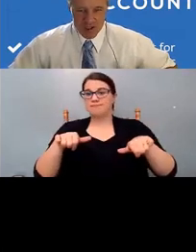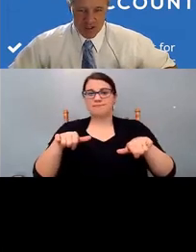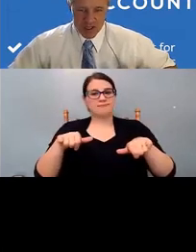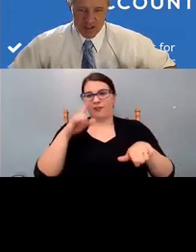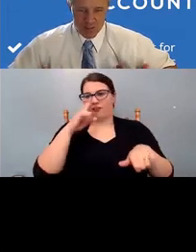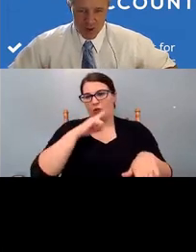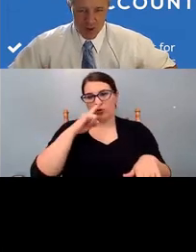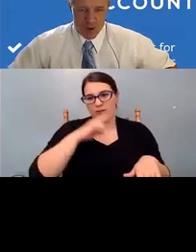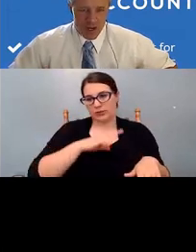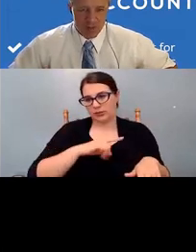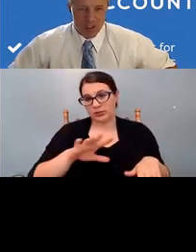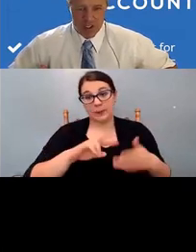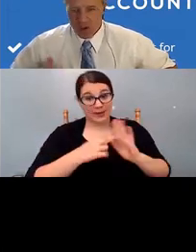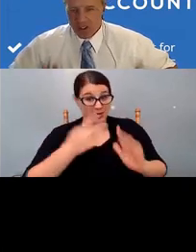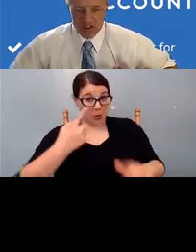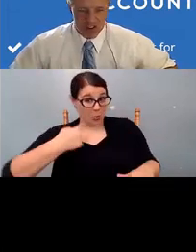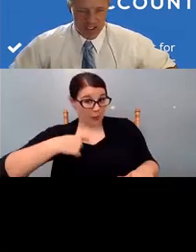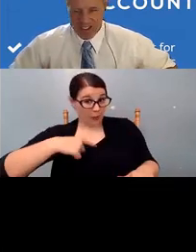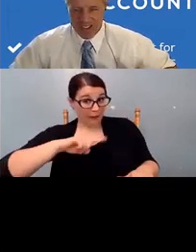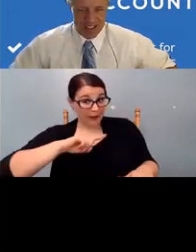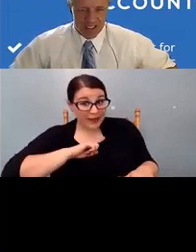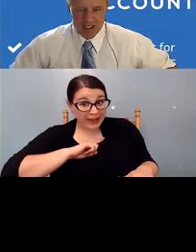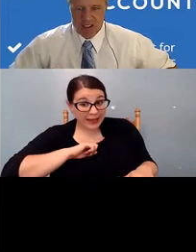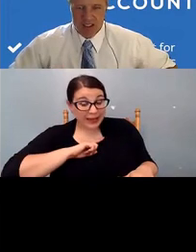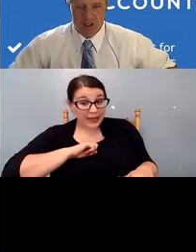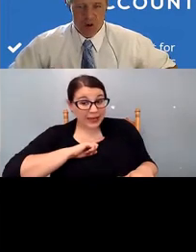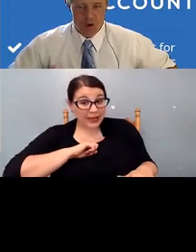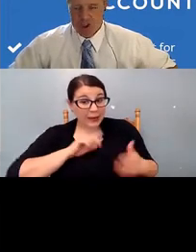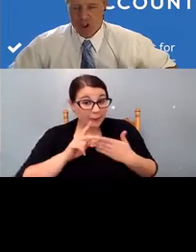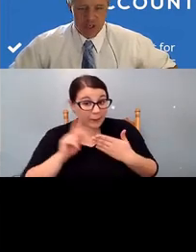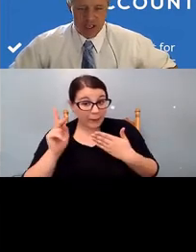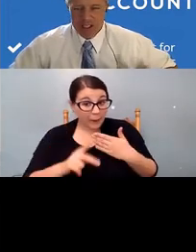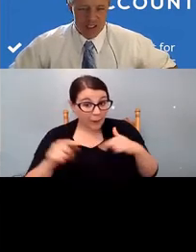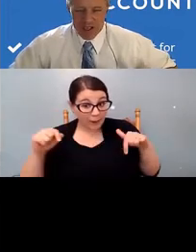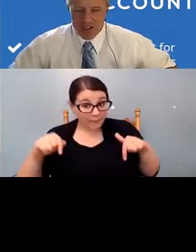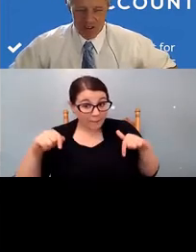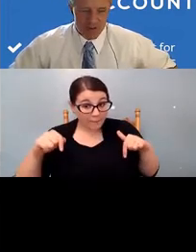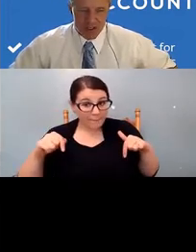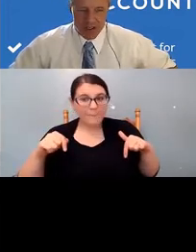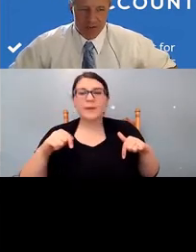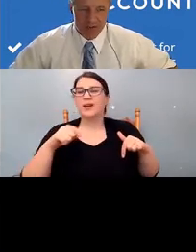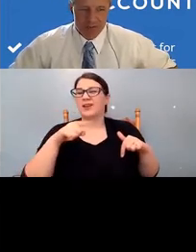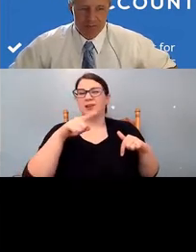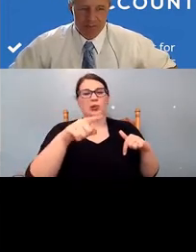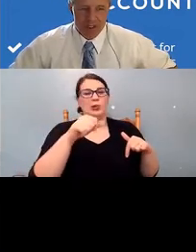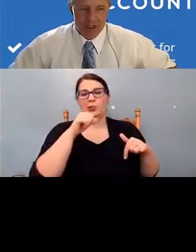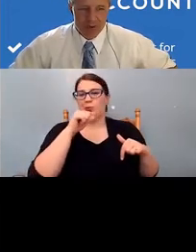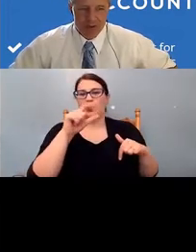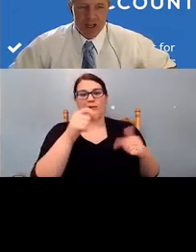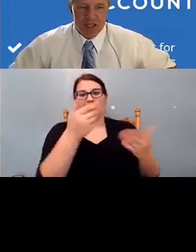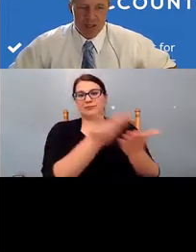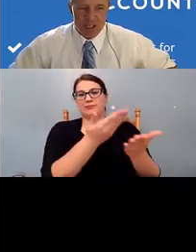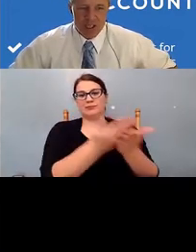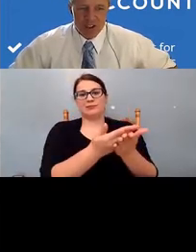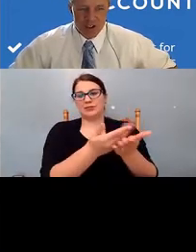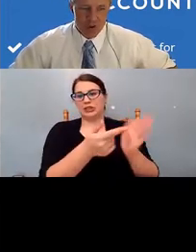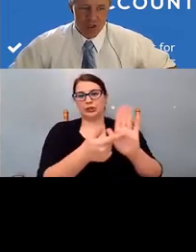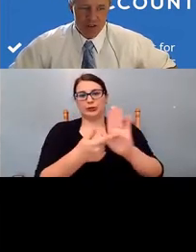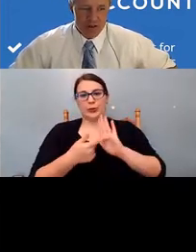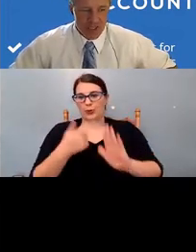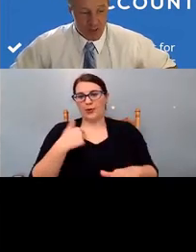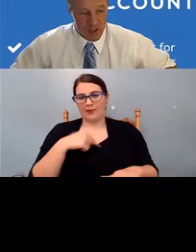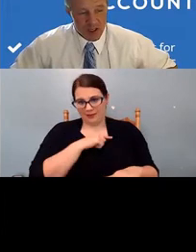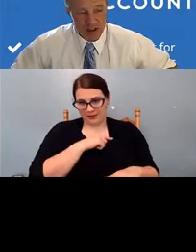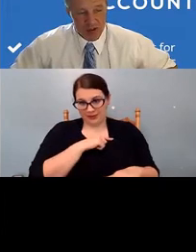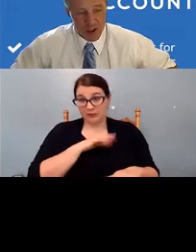for us as a program, you need to send in or show any kind of you know, documentation to